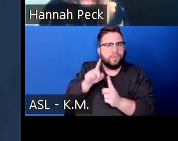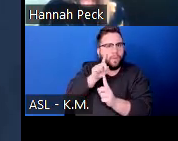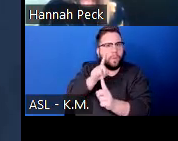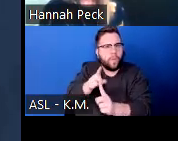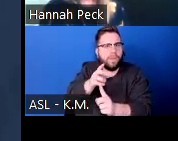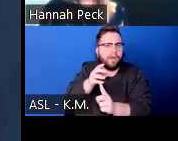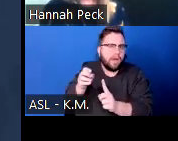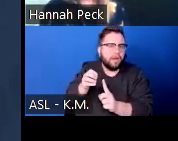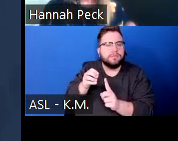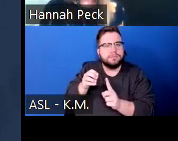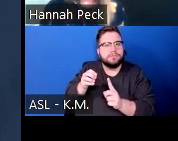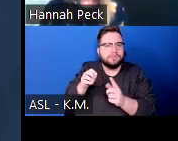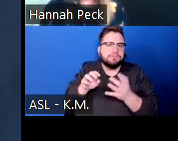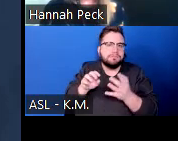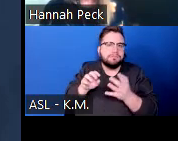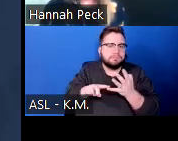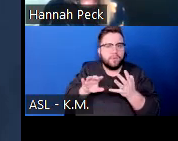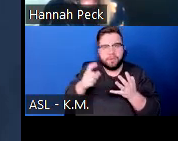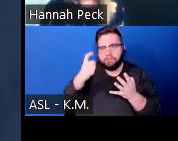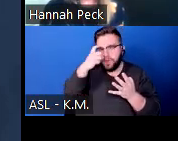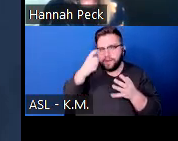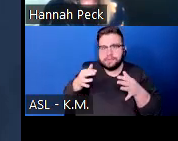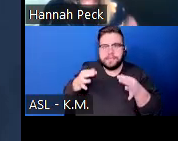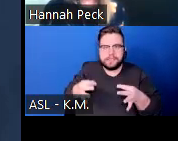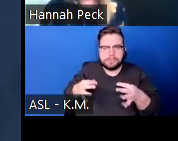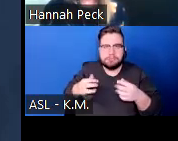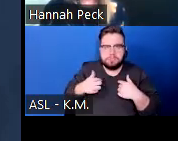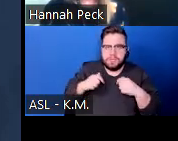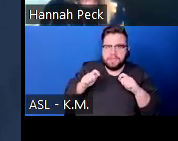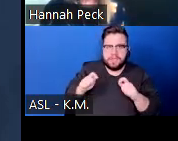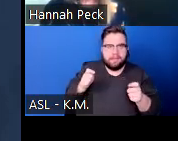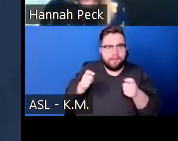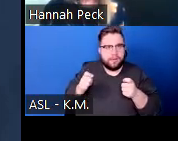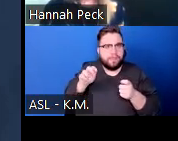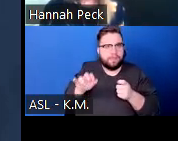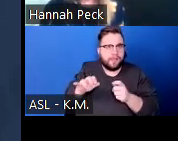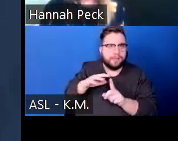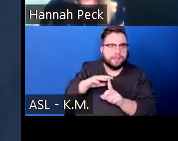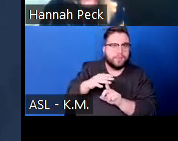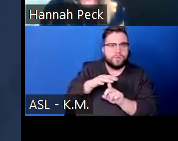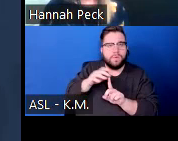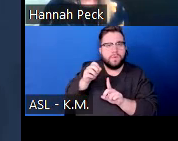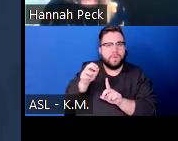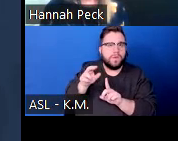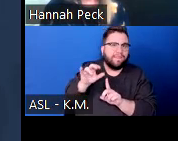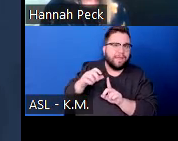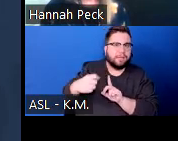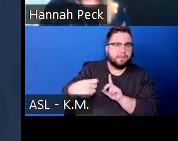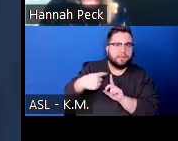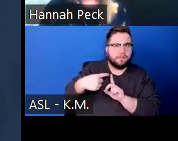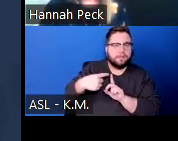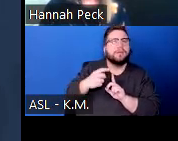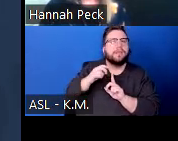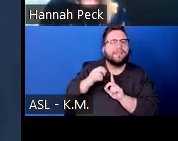where your brain decides like, yeah, I can handle that situation. I can handle that stimuli. I made a positive connection.